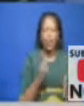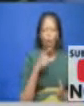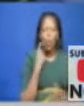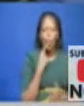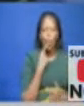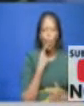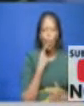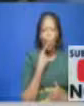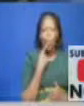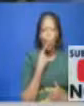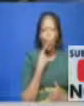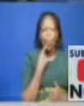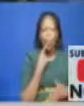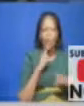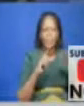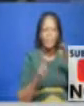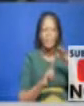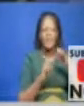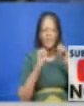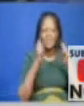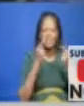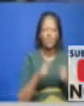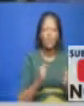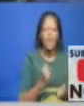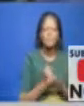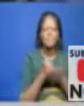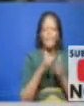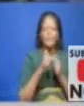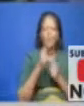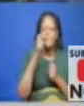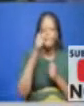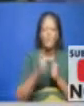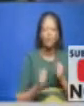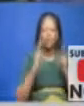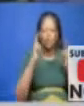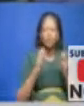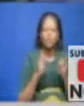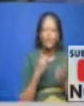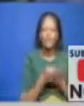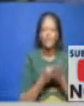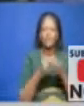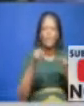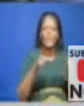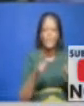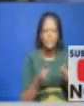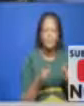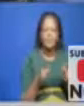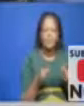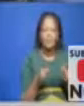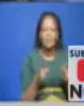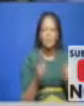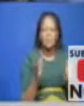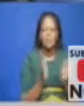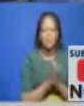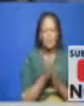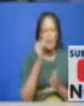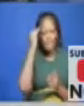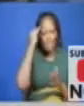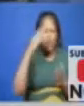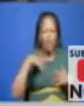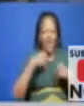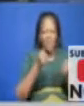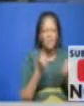the ministry has never attempted to help them on pension issues, financial management, mental health,